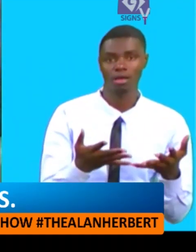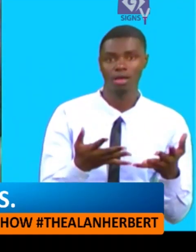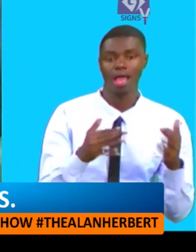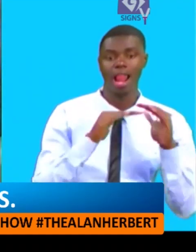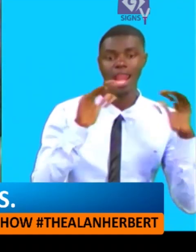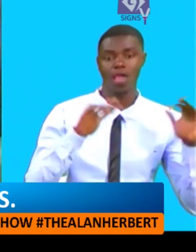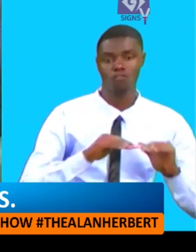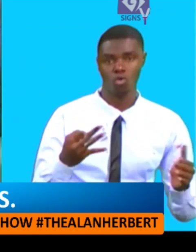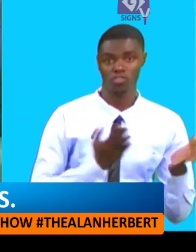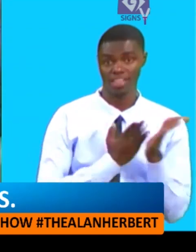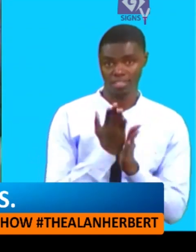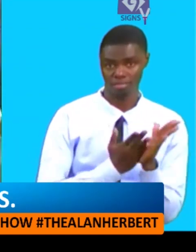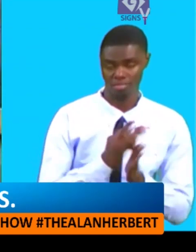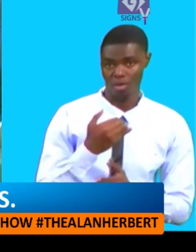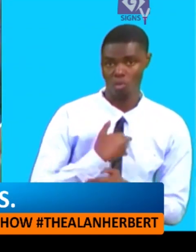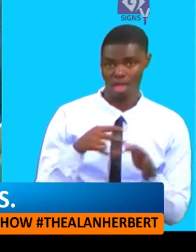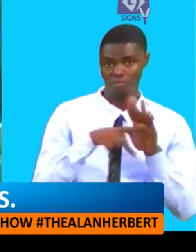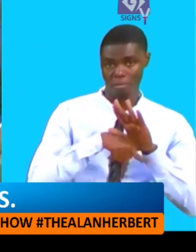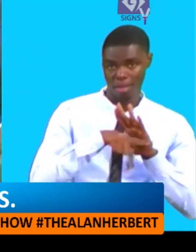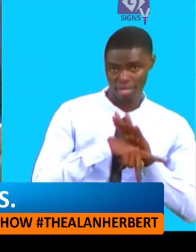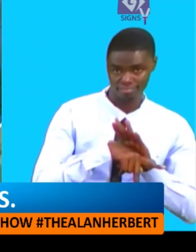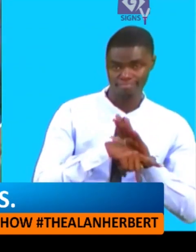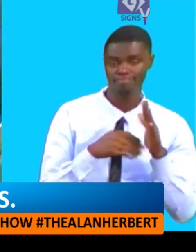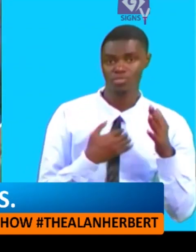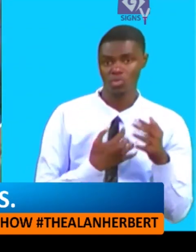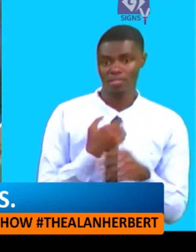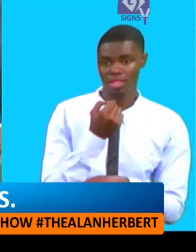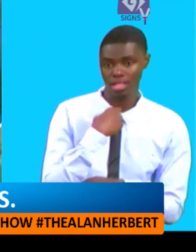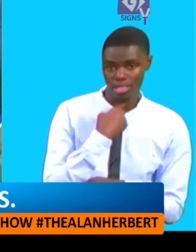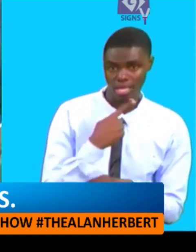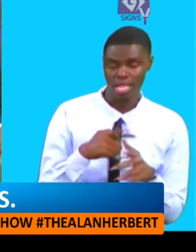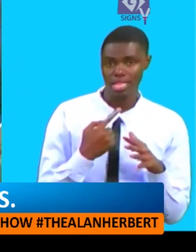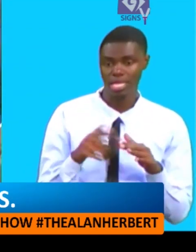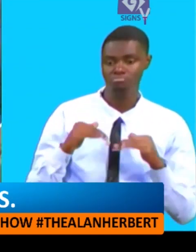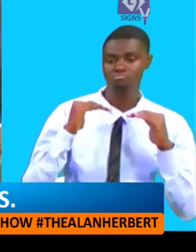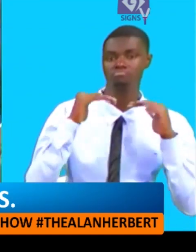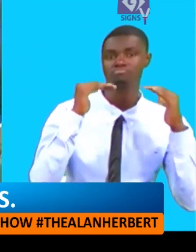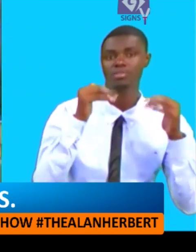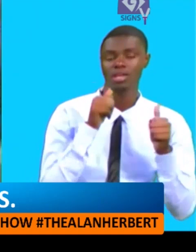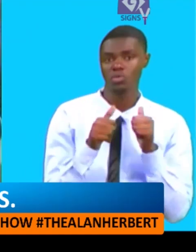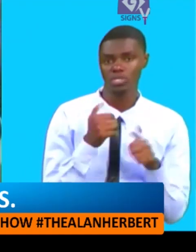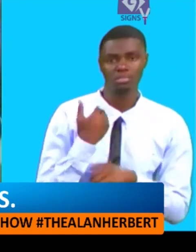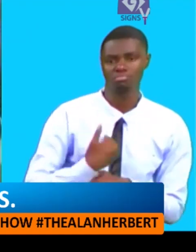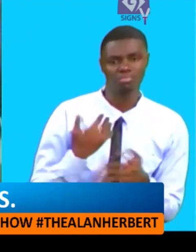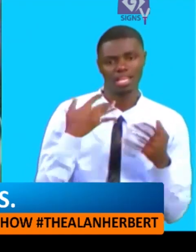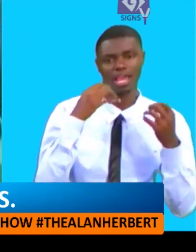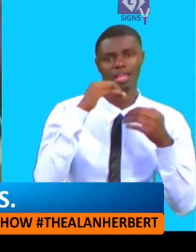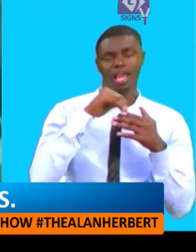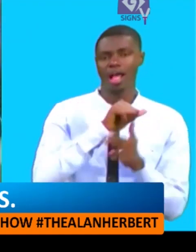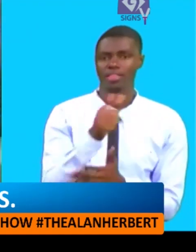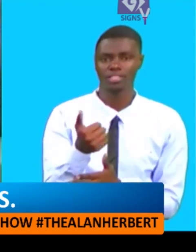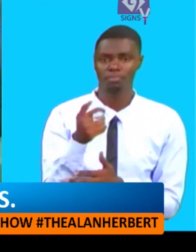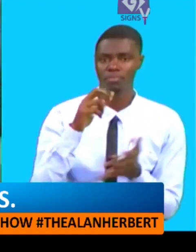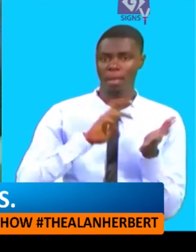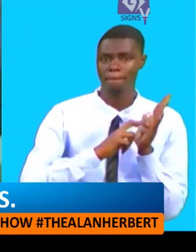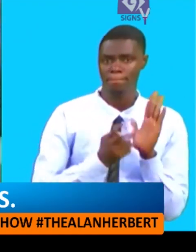of services. So you have primary healthcare, there's the treatment, and then the tertiary, which is palliative care, and the rest. So what it means